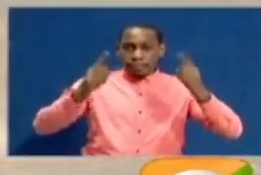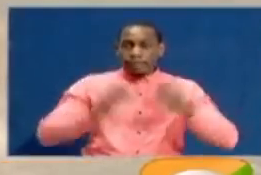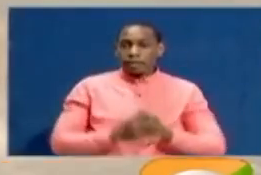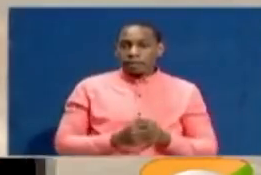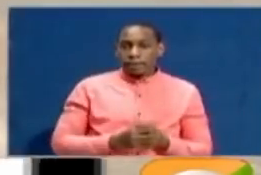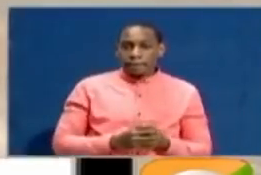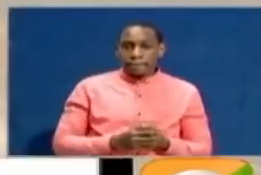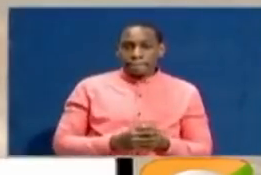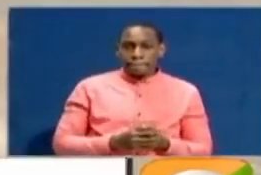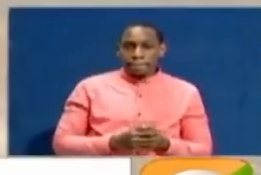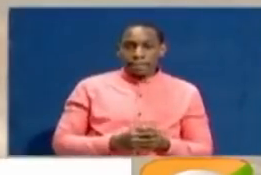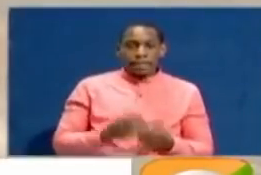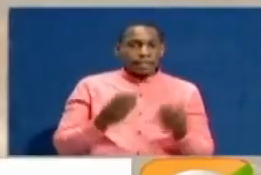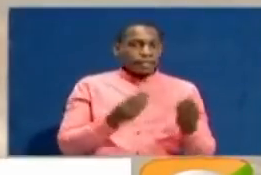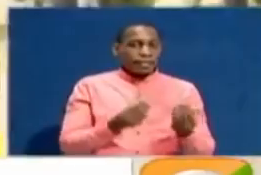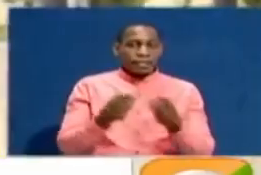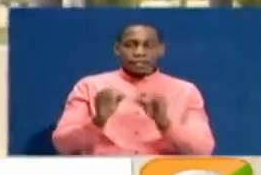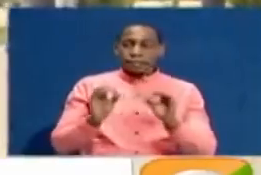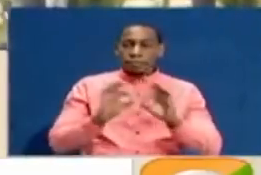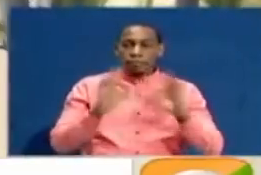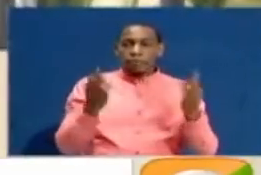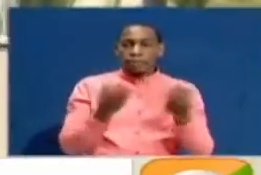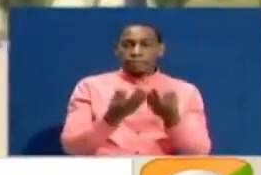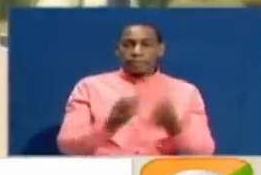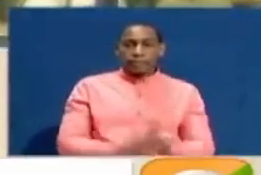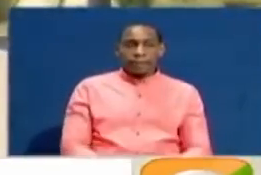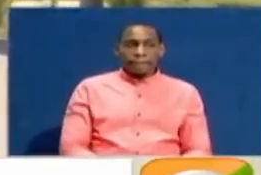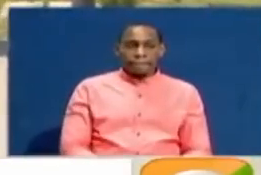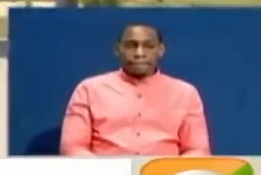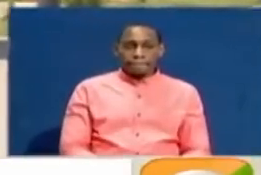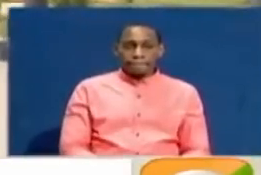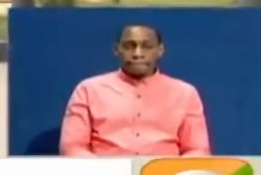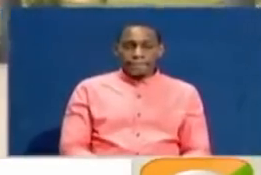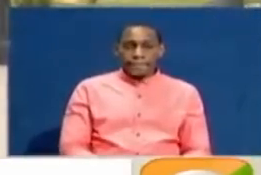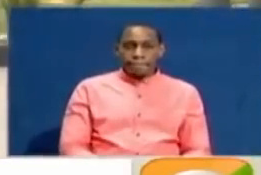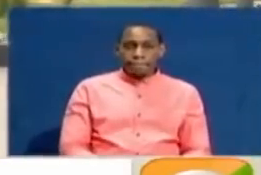It is not easy for the family. Dorcas Wangira, Citizen TV, Nairobi.